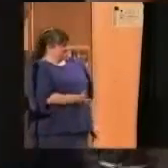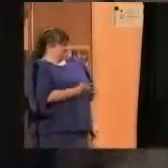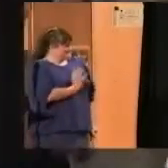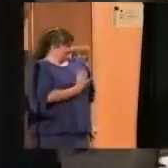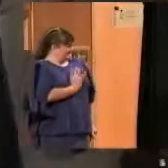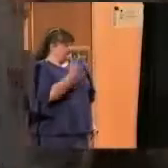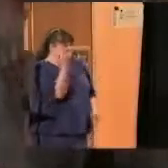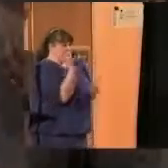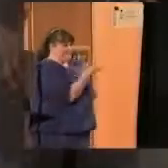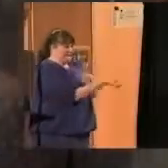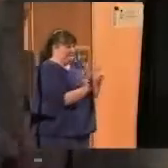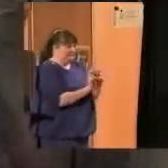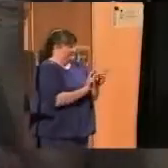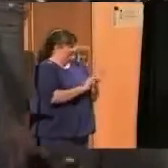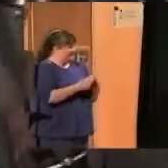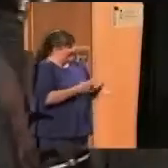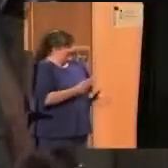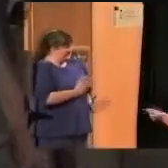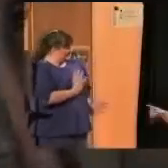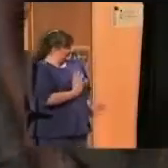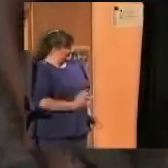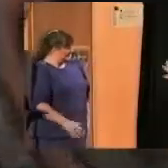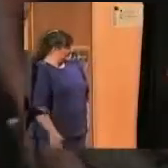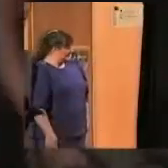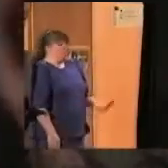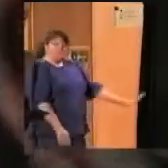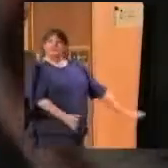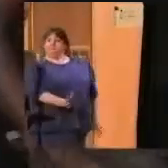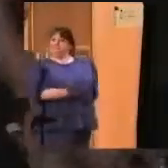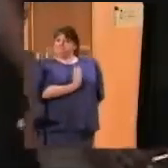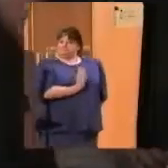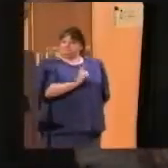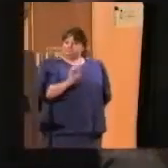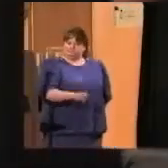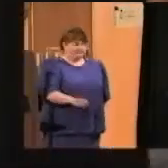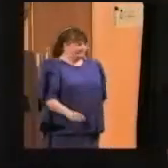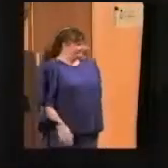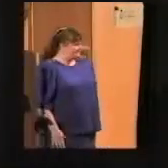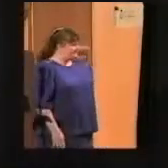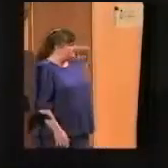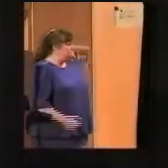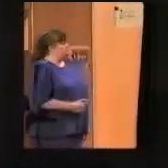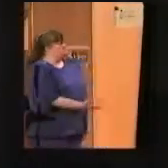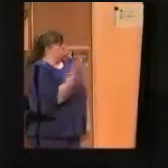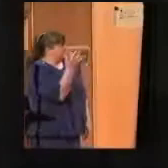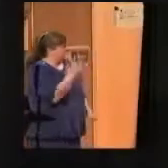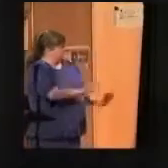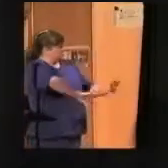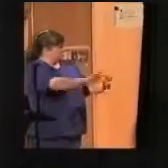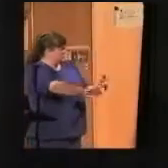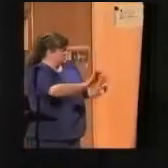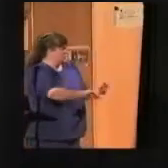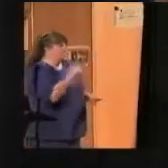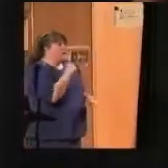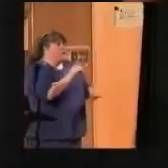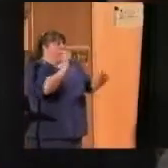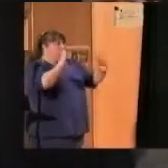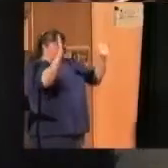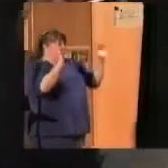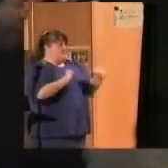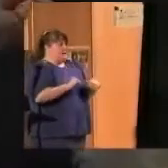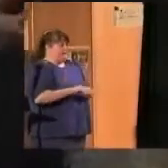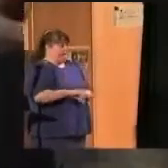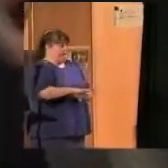in group situations? Say fart. Is it? I want to have a conversation with someone without it being interrupted by this